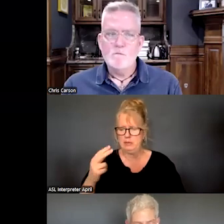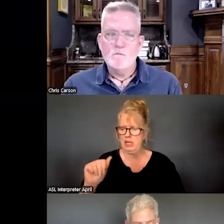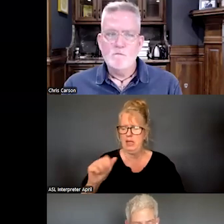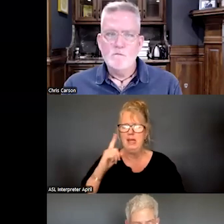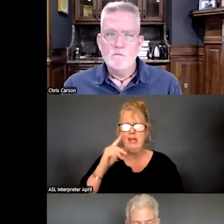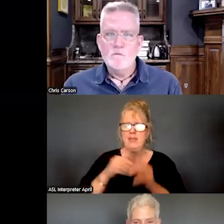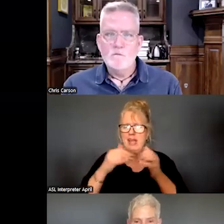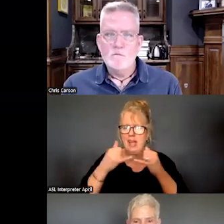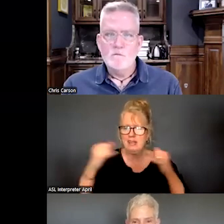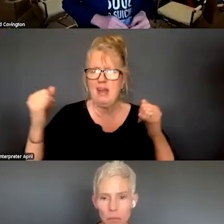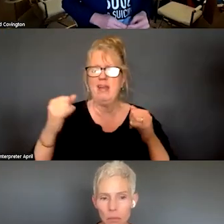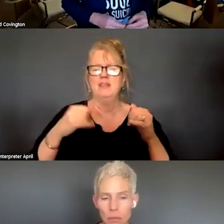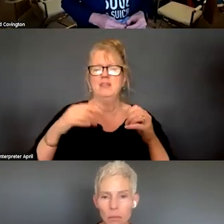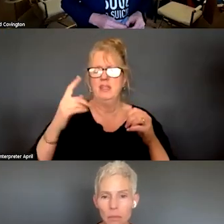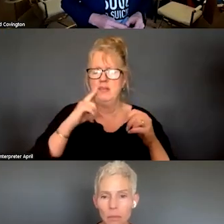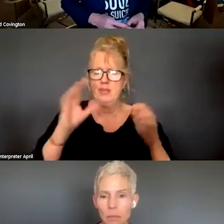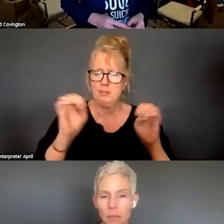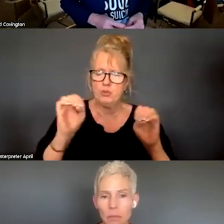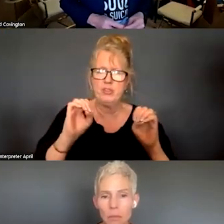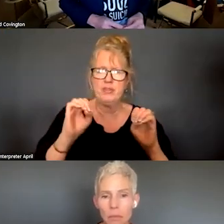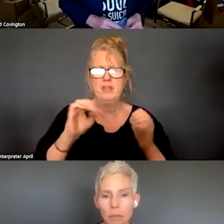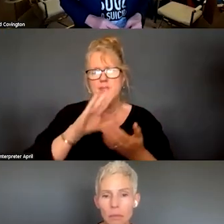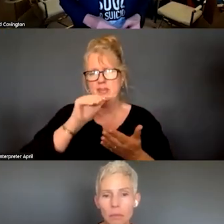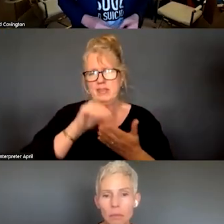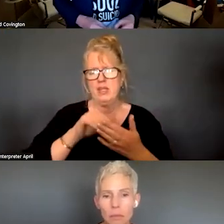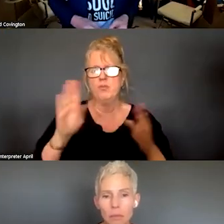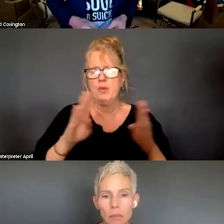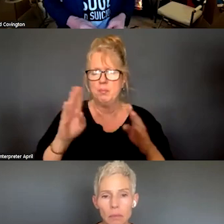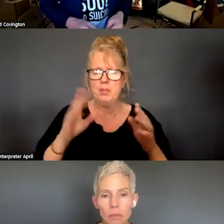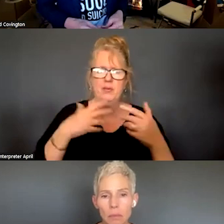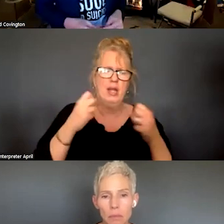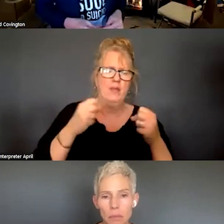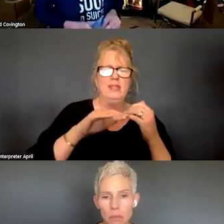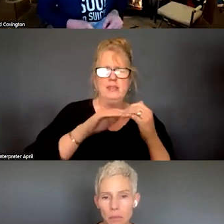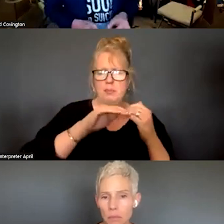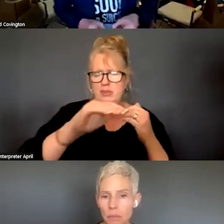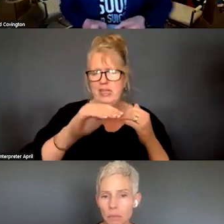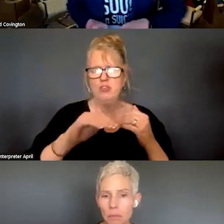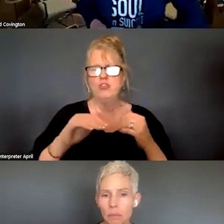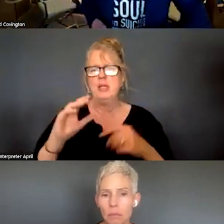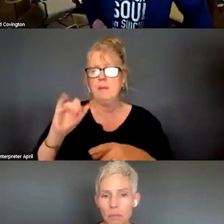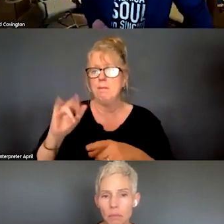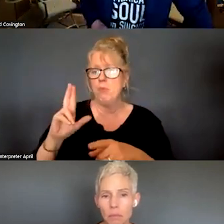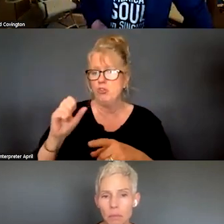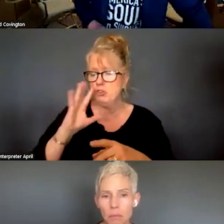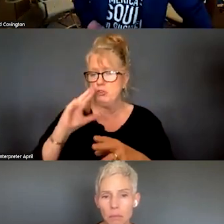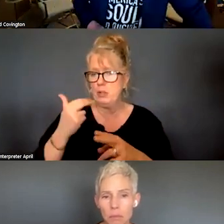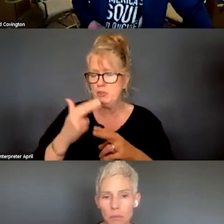intensity behavioral health emergency center, high intensity behavioral health stabilization components. Margie, you want to talk a little bit